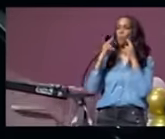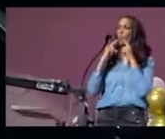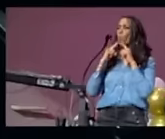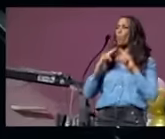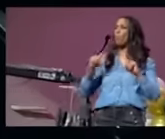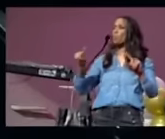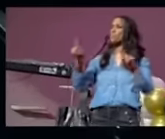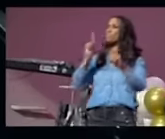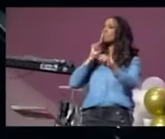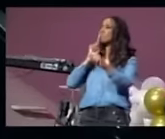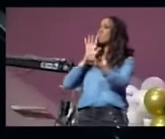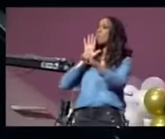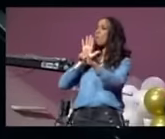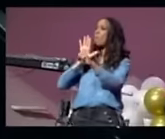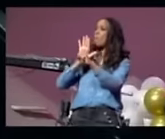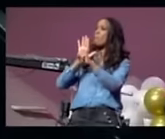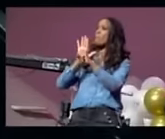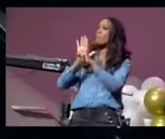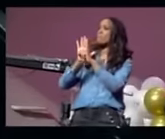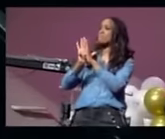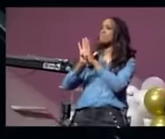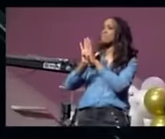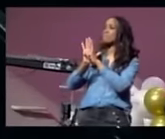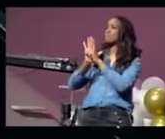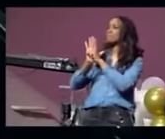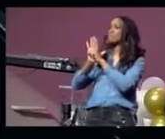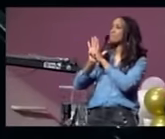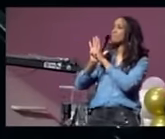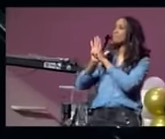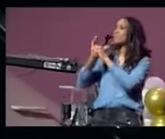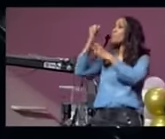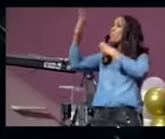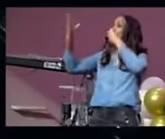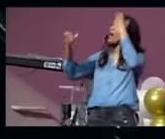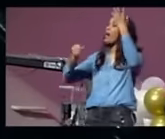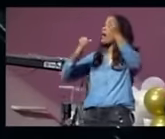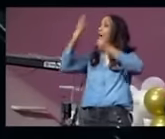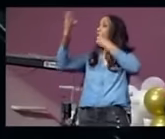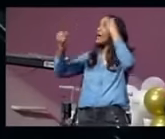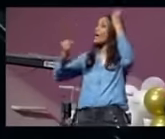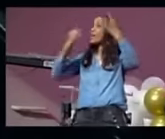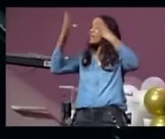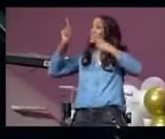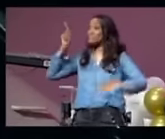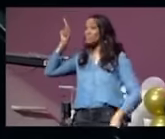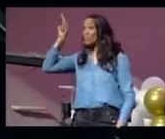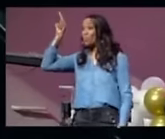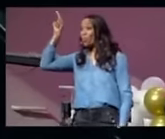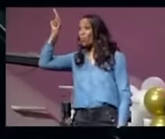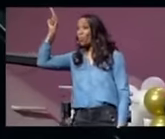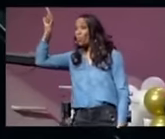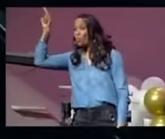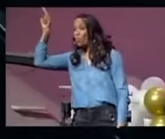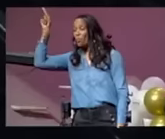And I vow to praise you